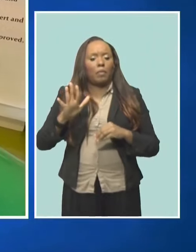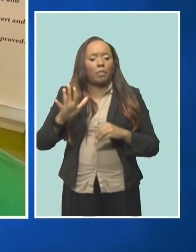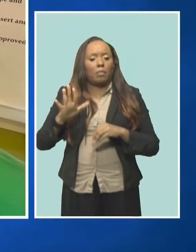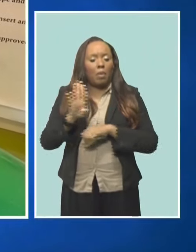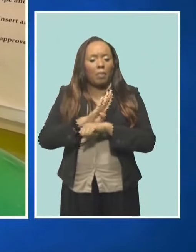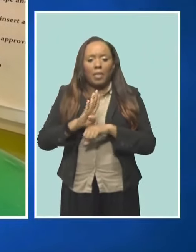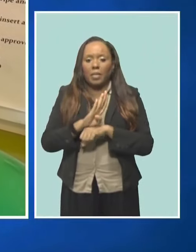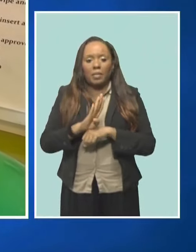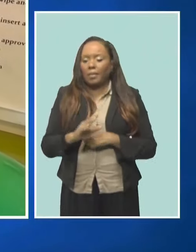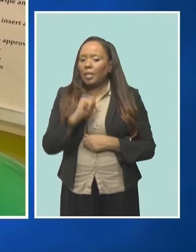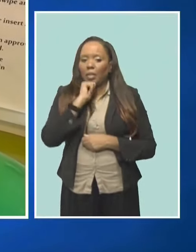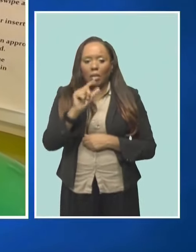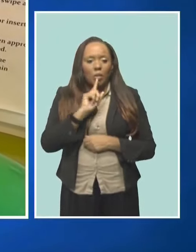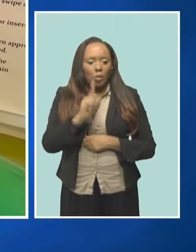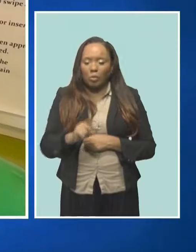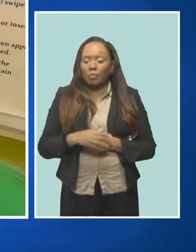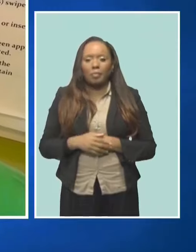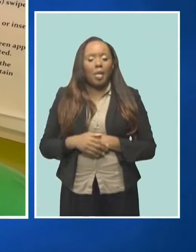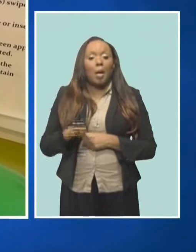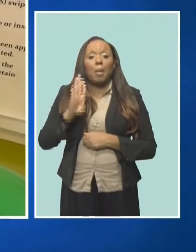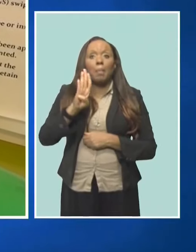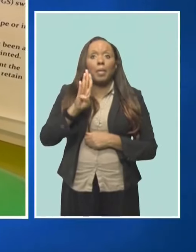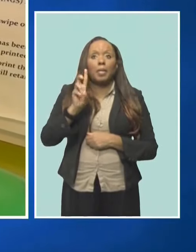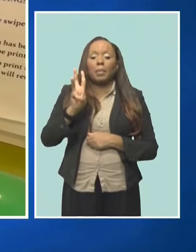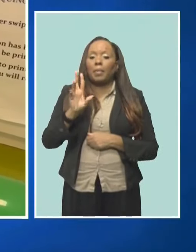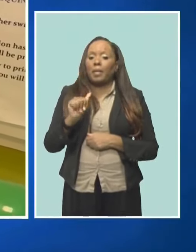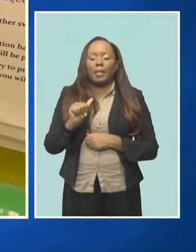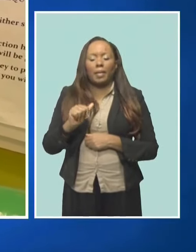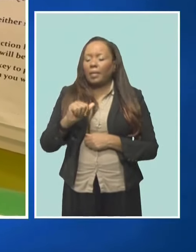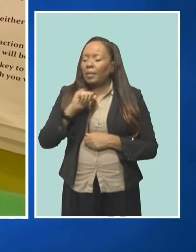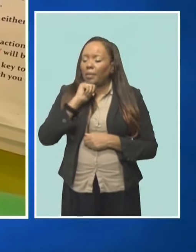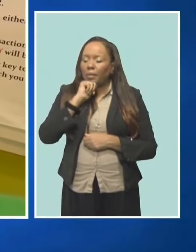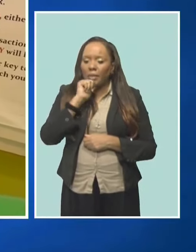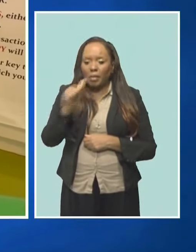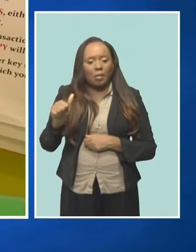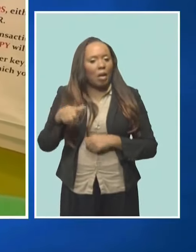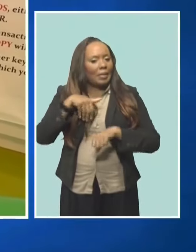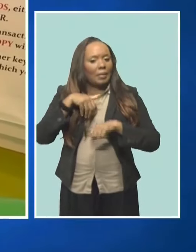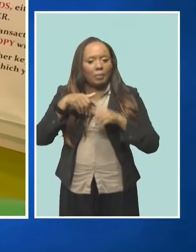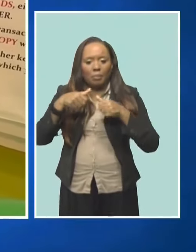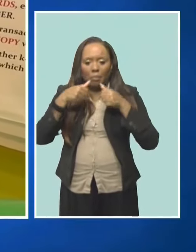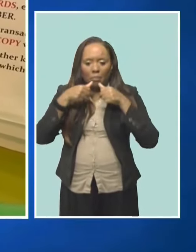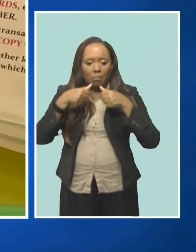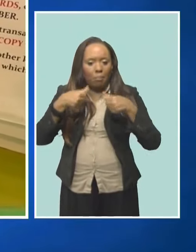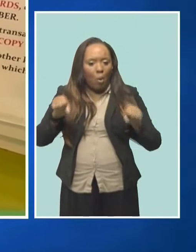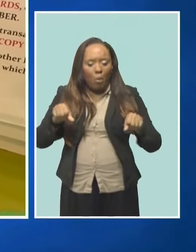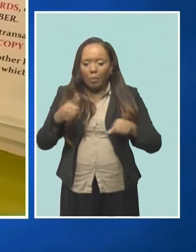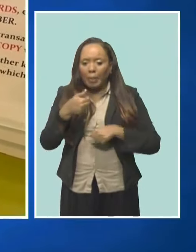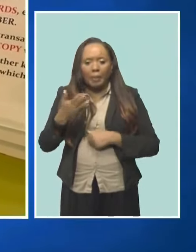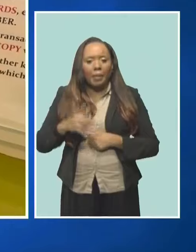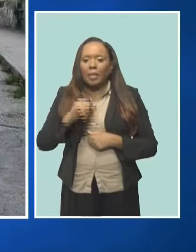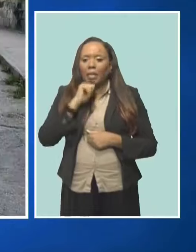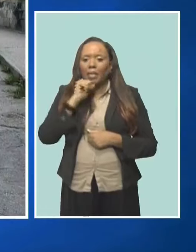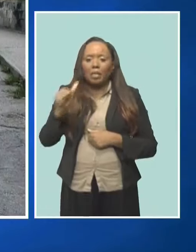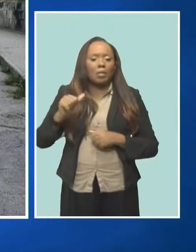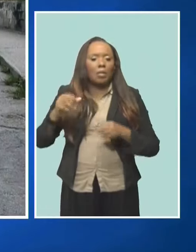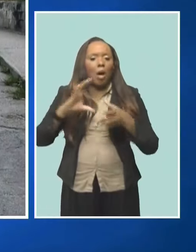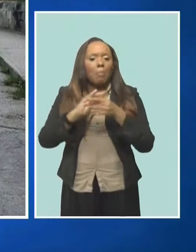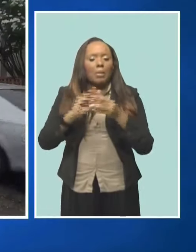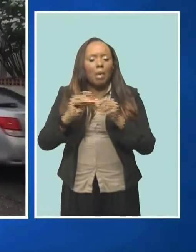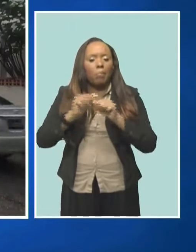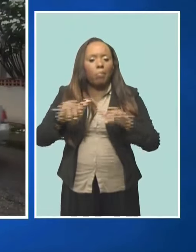issued no public notice to that effect. BWA customers are being reminded that they should check only and follow credible